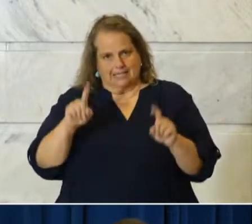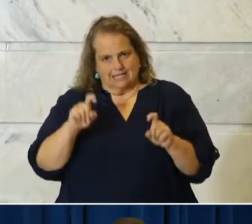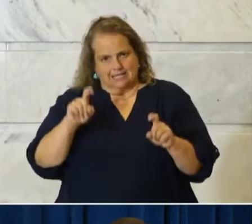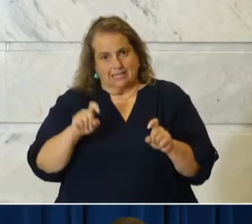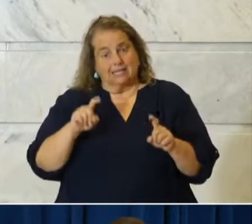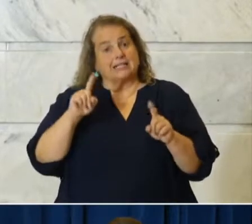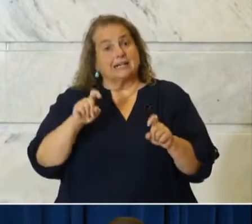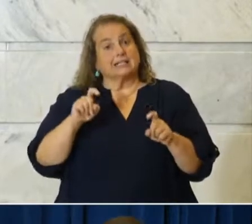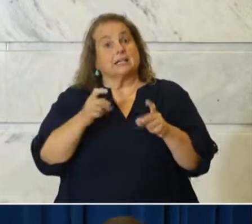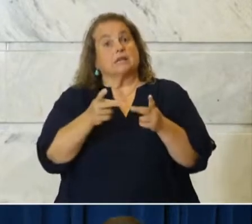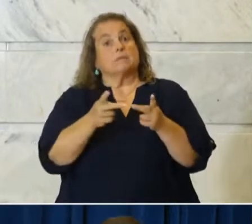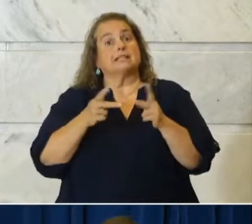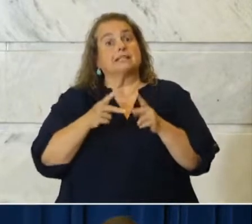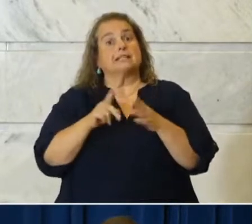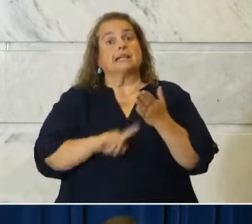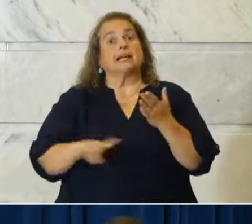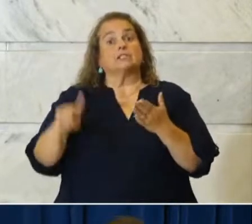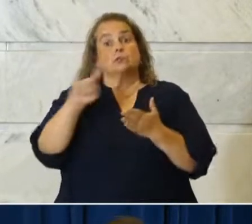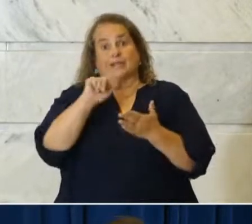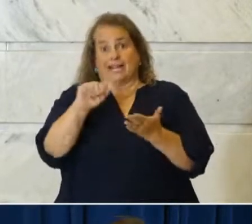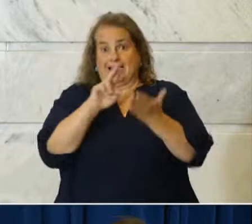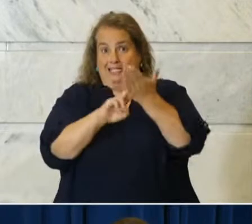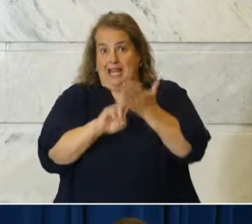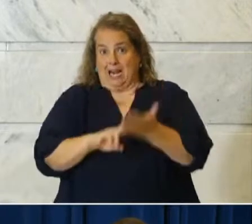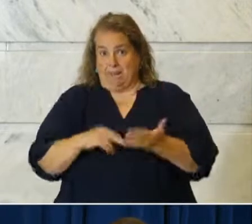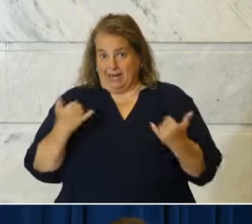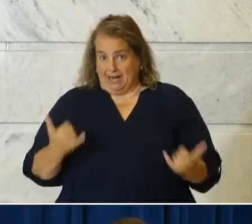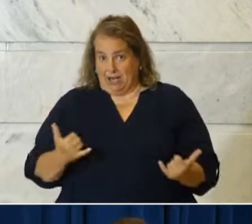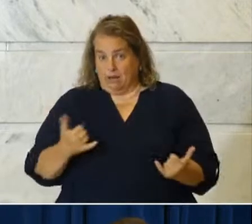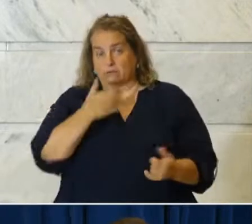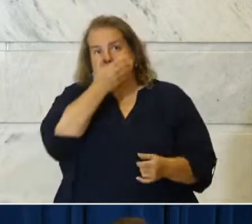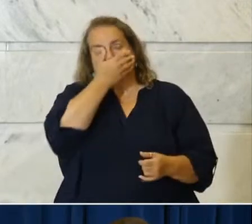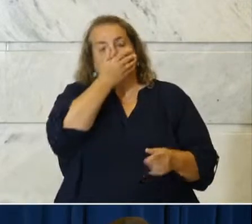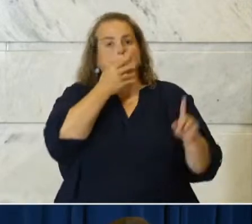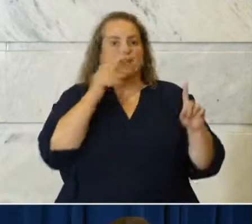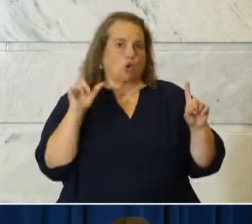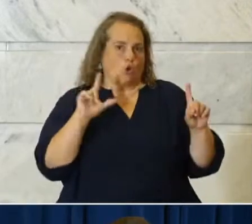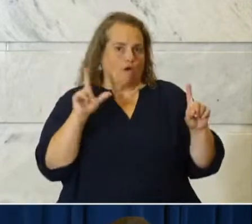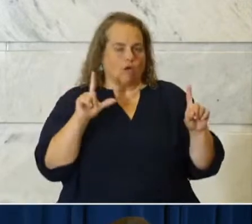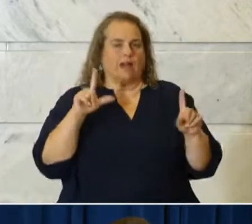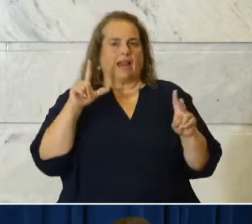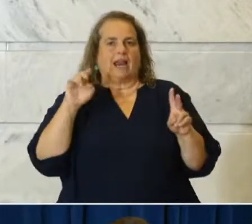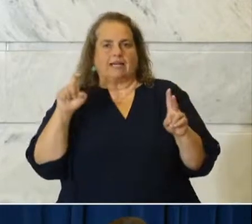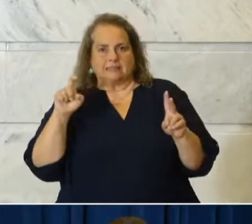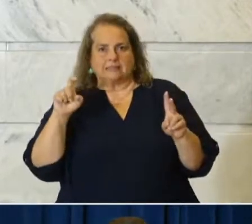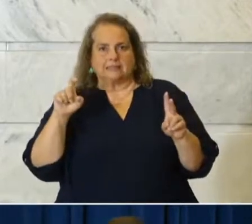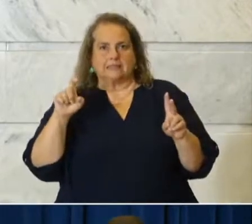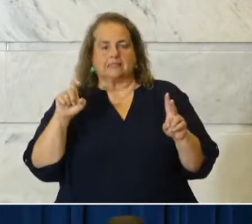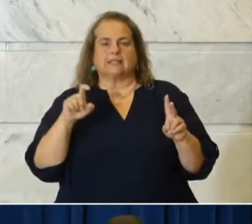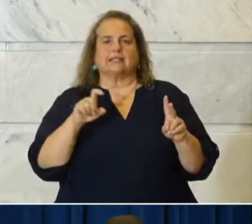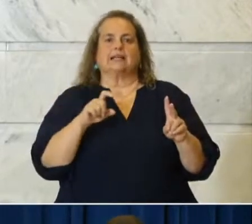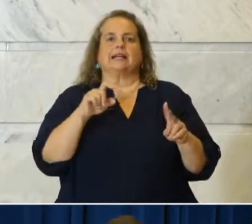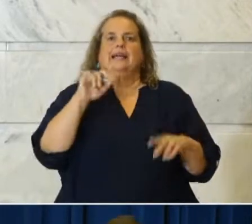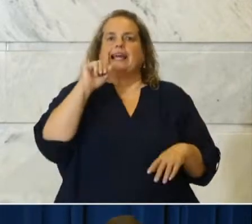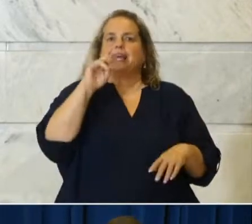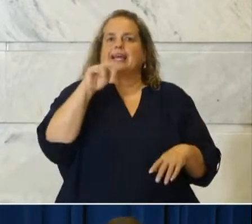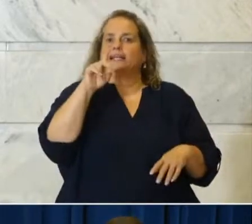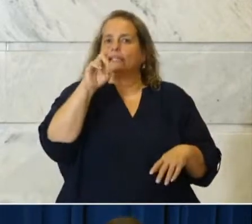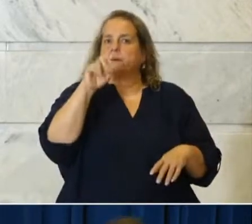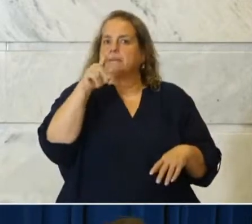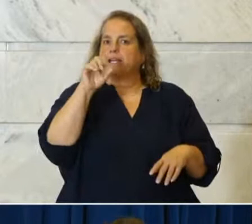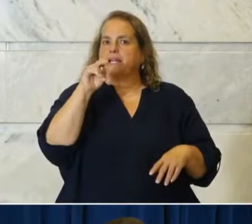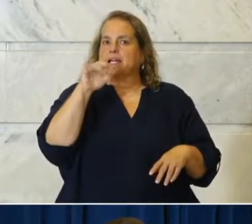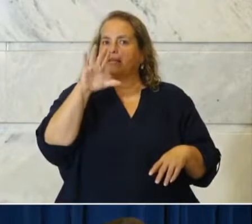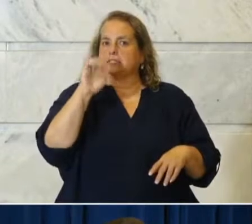testing locations next week, and you can sign up right now, are Louisville, Lexington, and Independence in northern